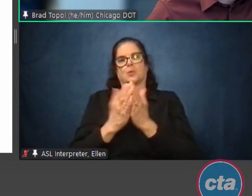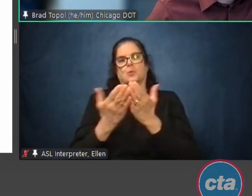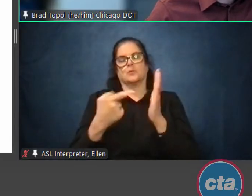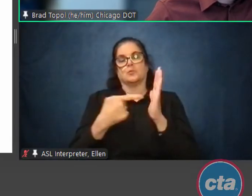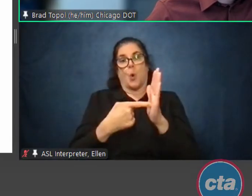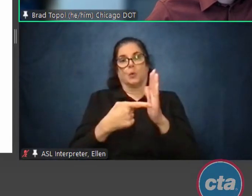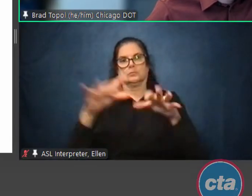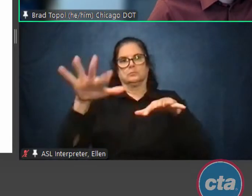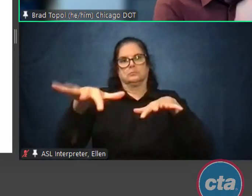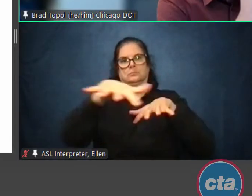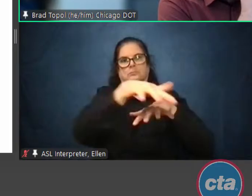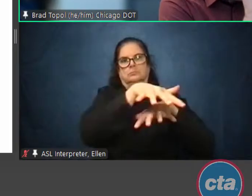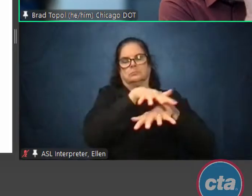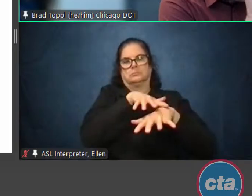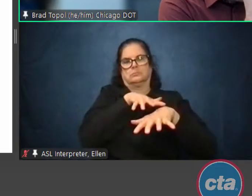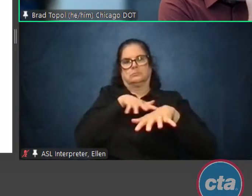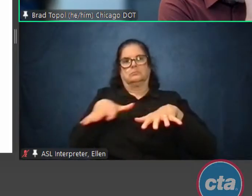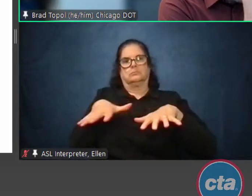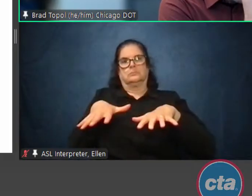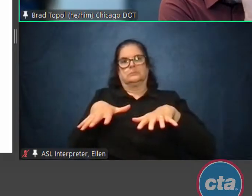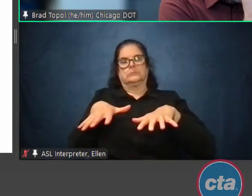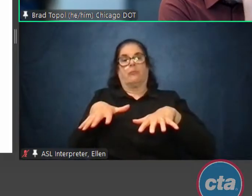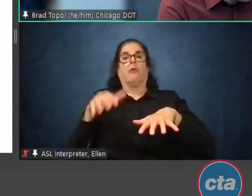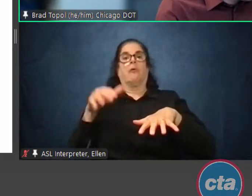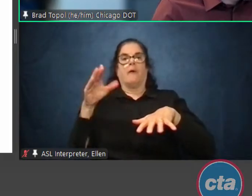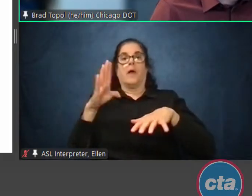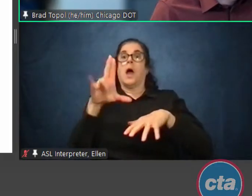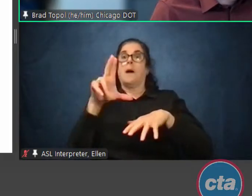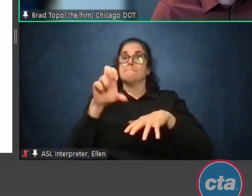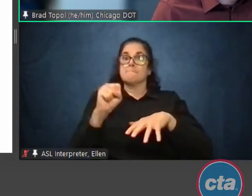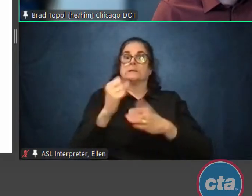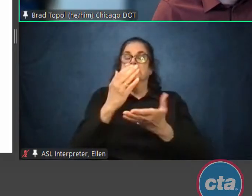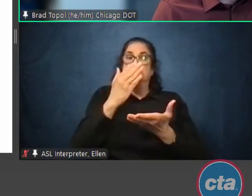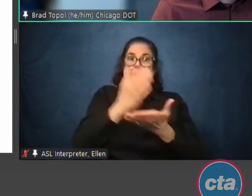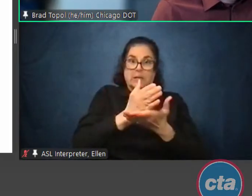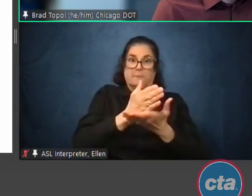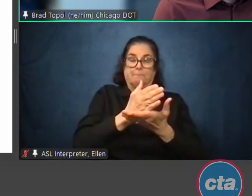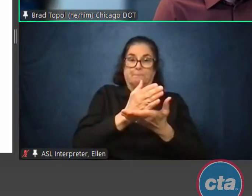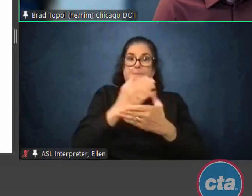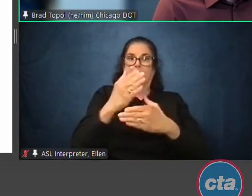out a one of these shared bus stops per our current